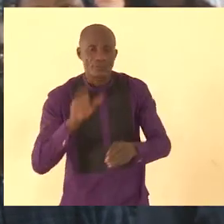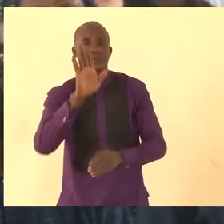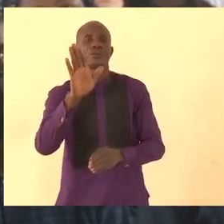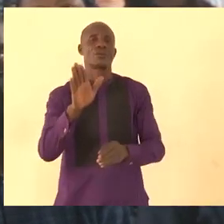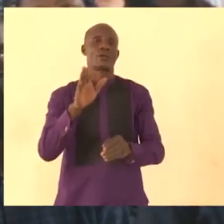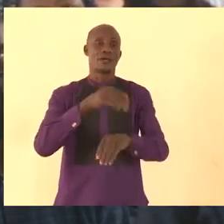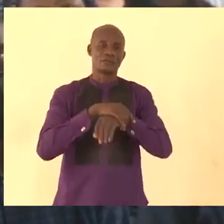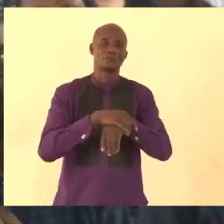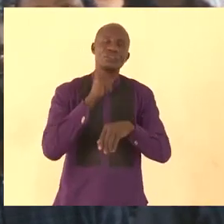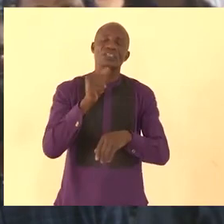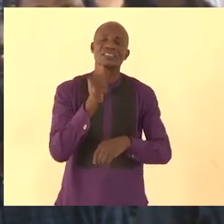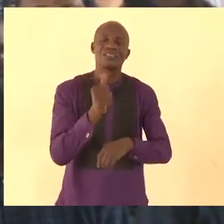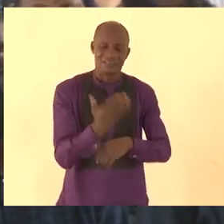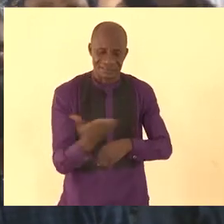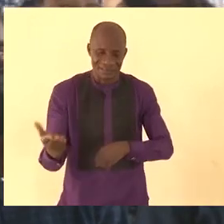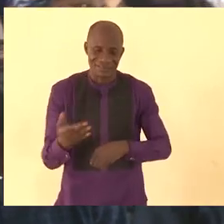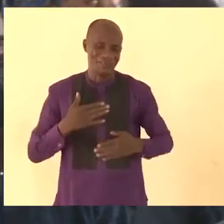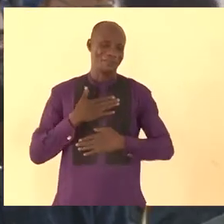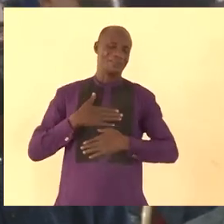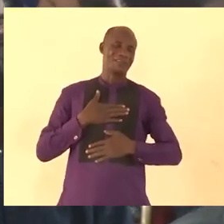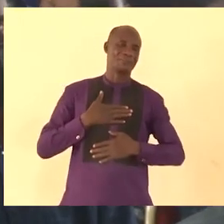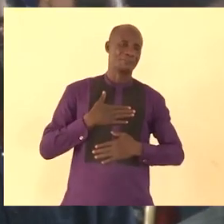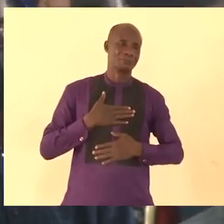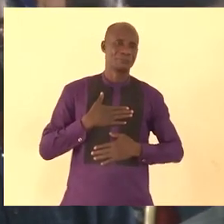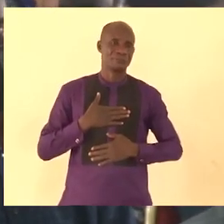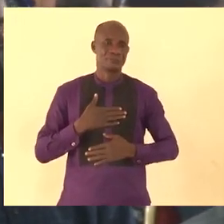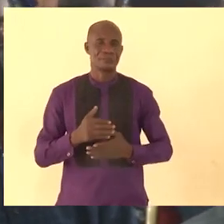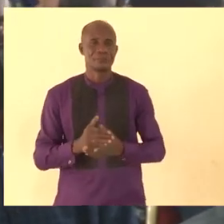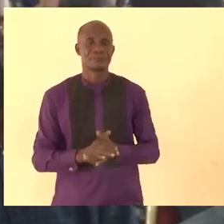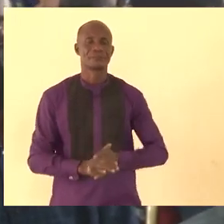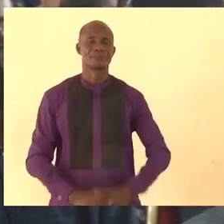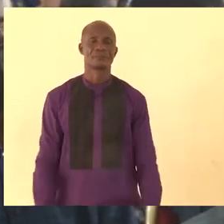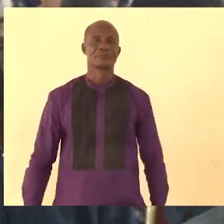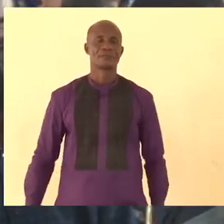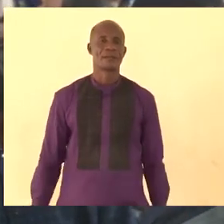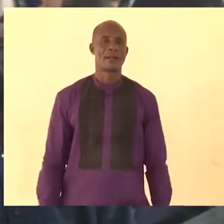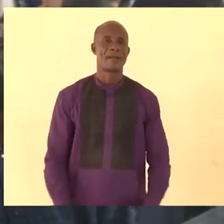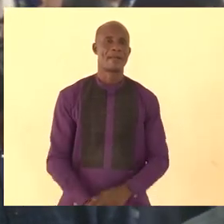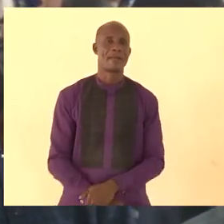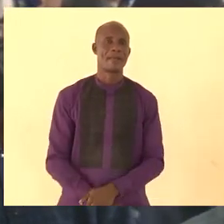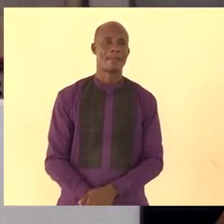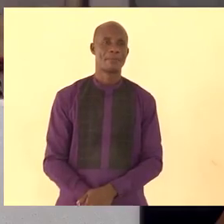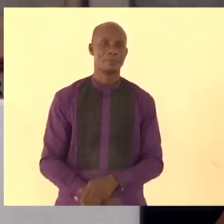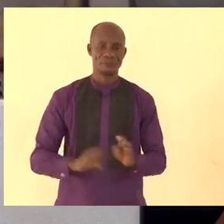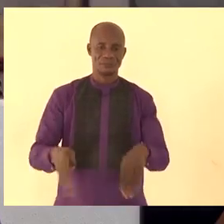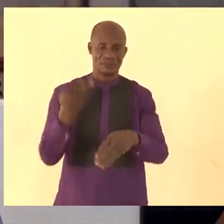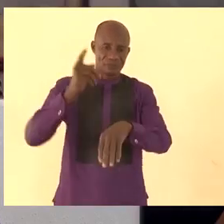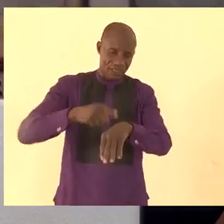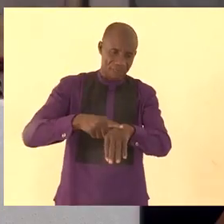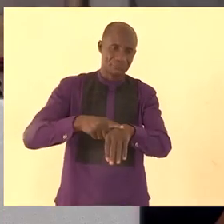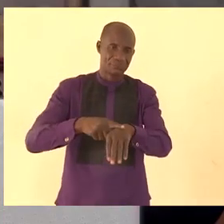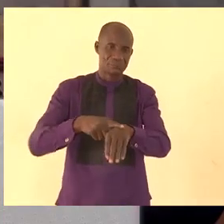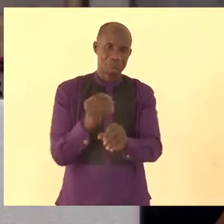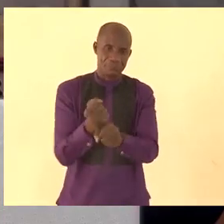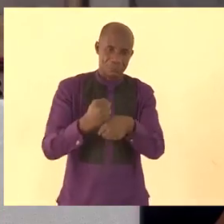surround myself with things of pleasure, but things that would lead me to joy in the Lord. Giving time,